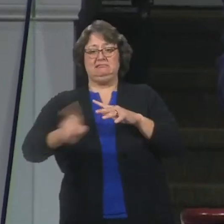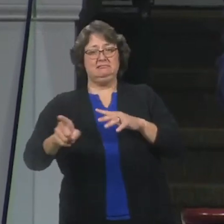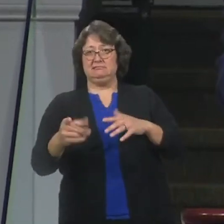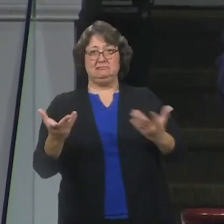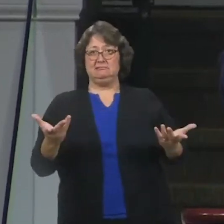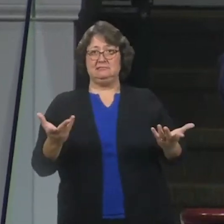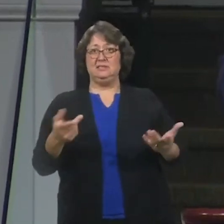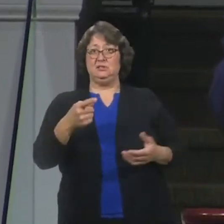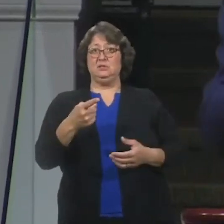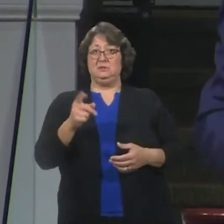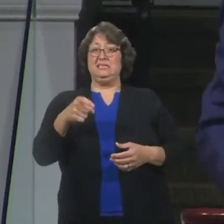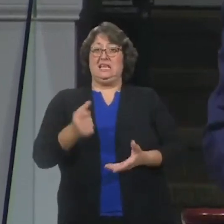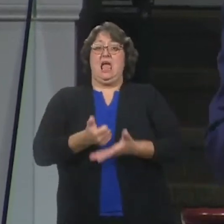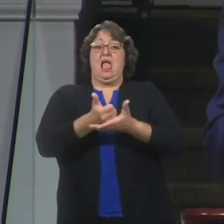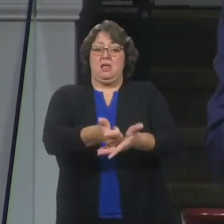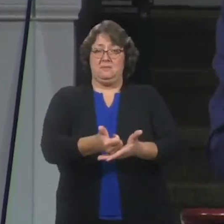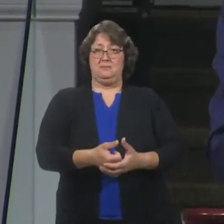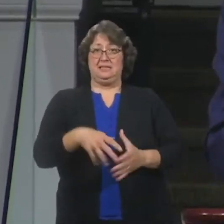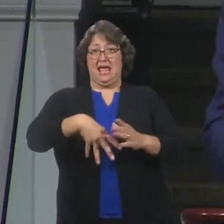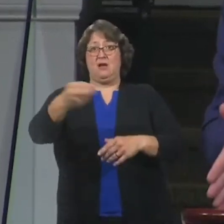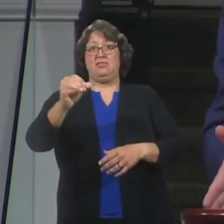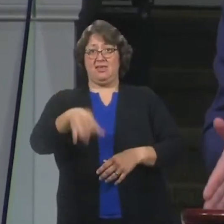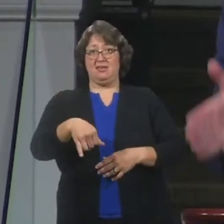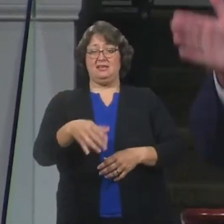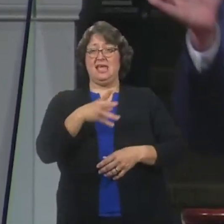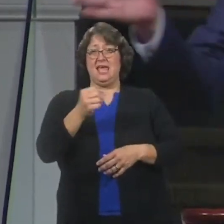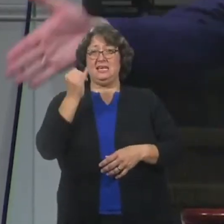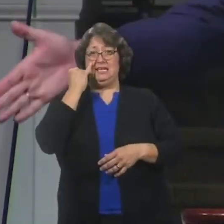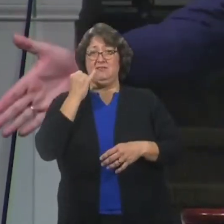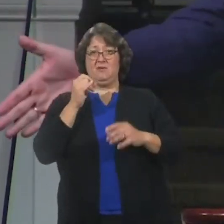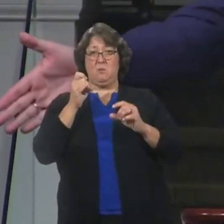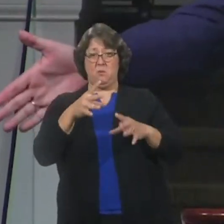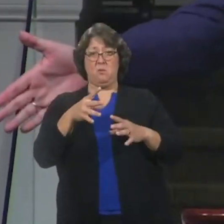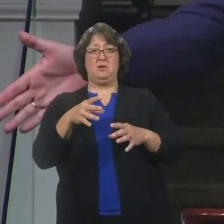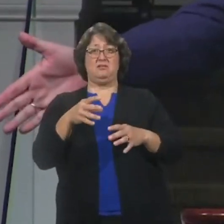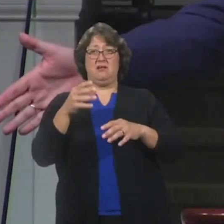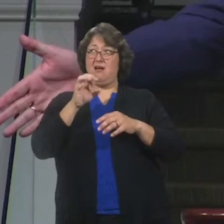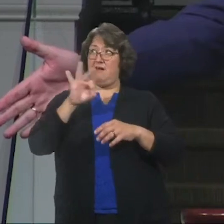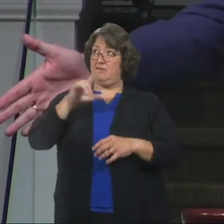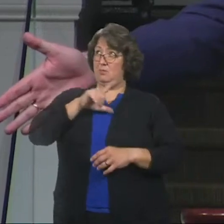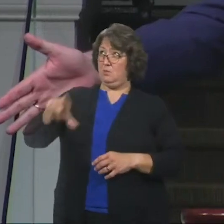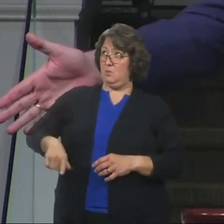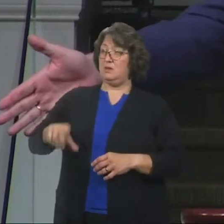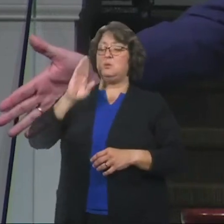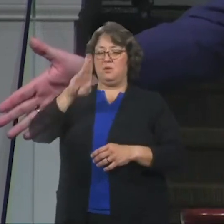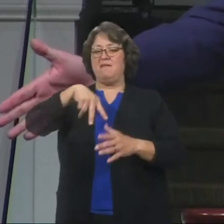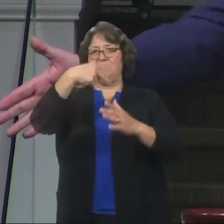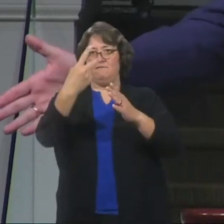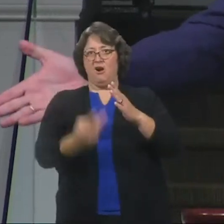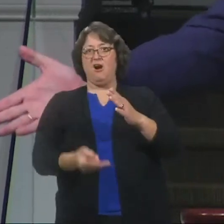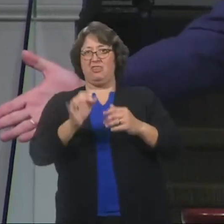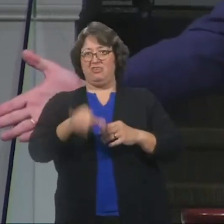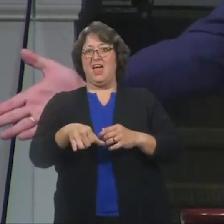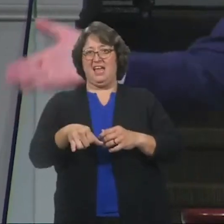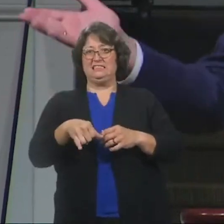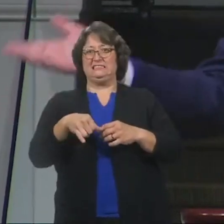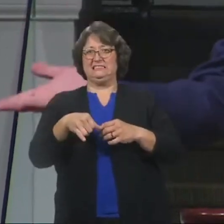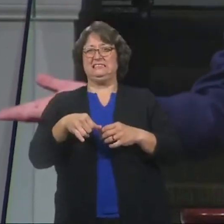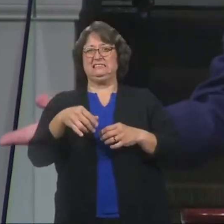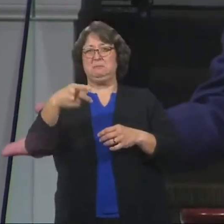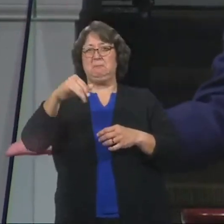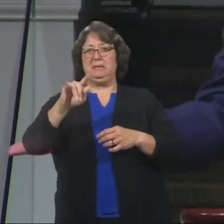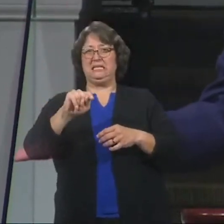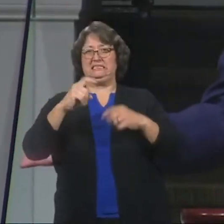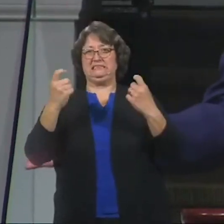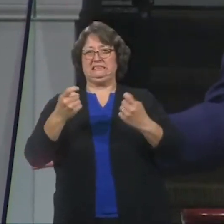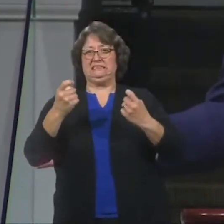lot of assistance to get out of it. And whosoever is abhorred of the Lord, they fall into that kind of a pit. Boy, and that just teaches me something. I don't want to get